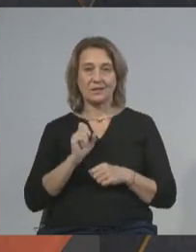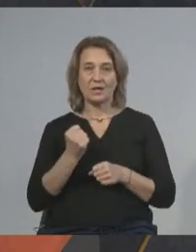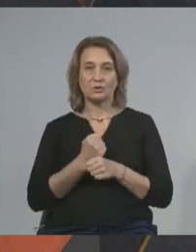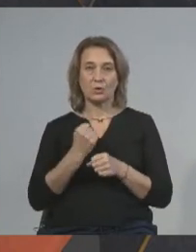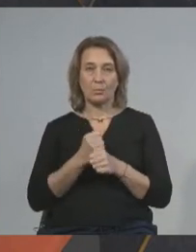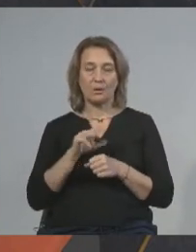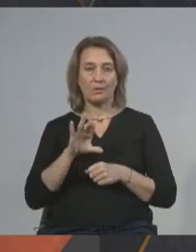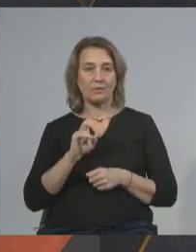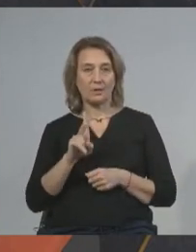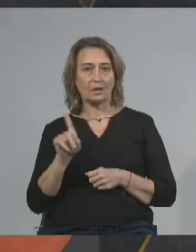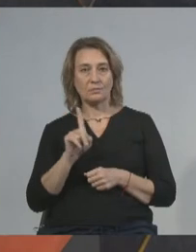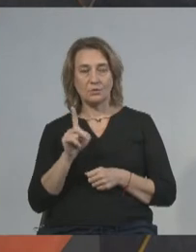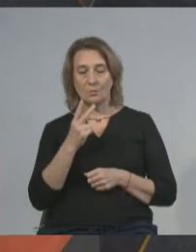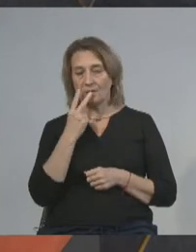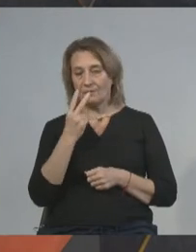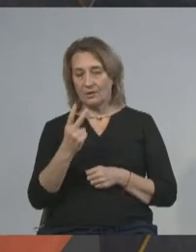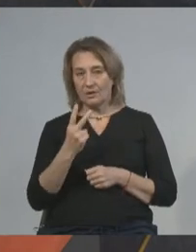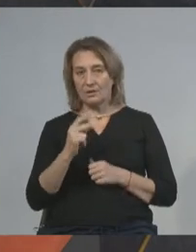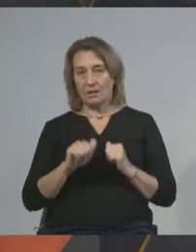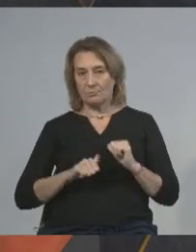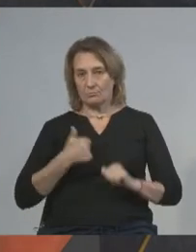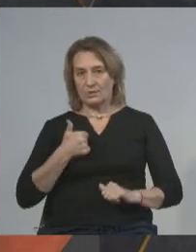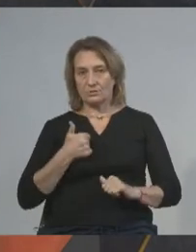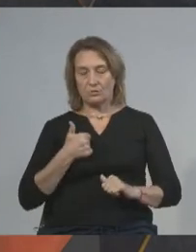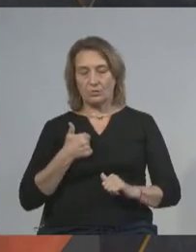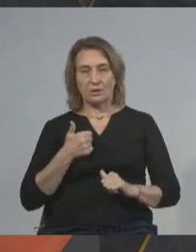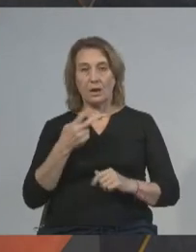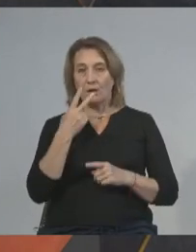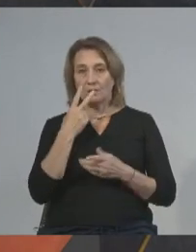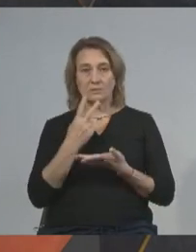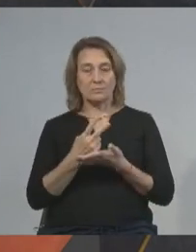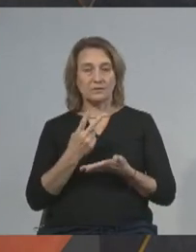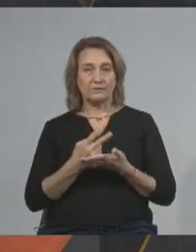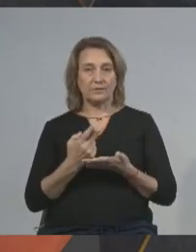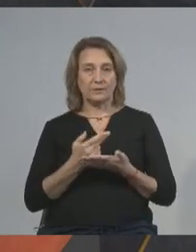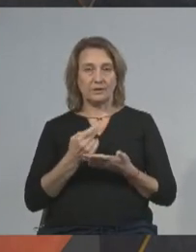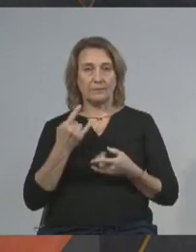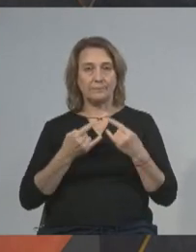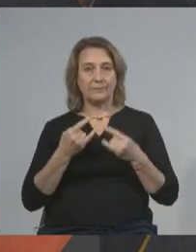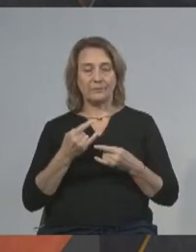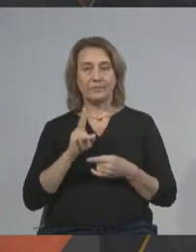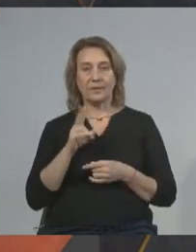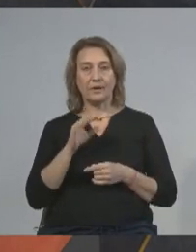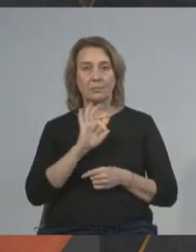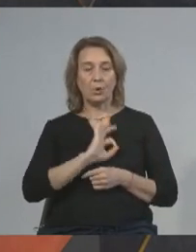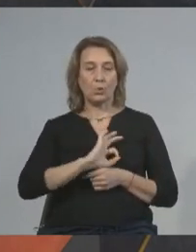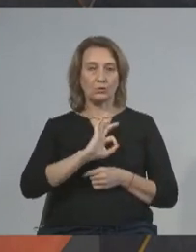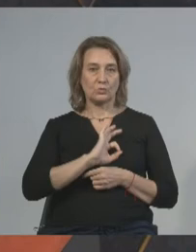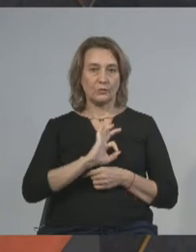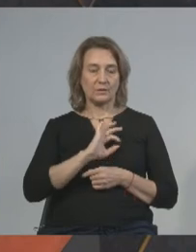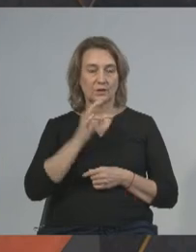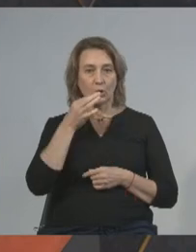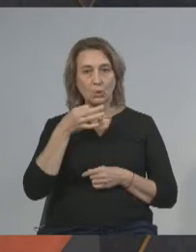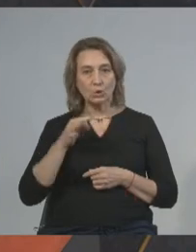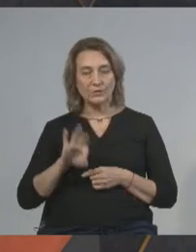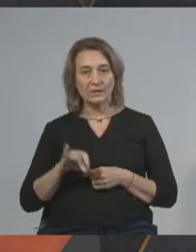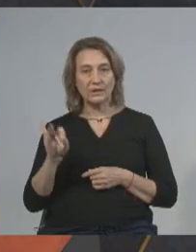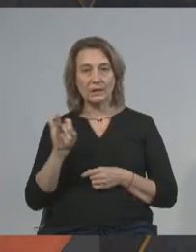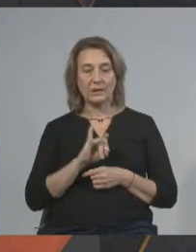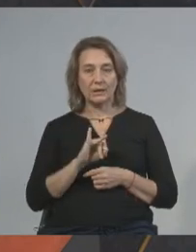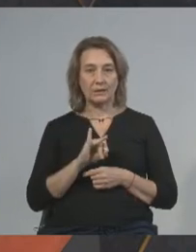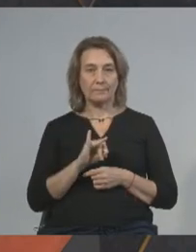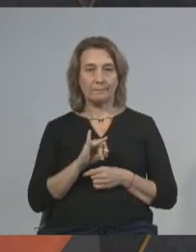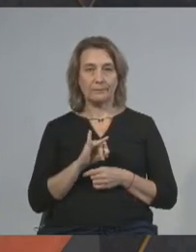advise how to do that so it looks cool and so it doesn't interfere with the